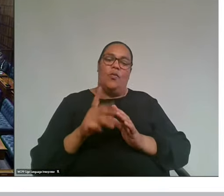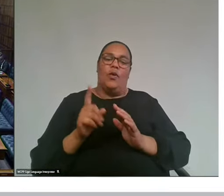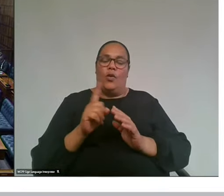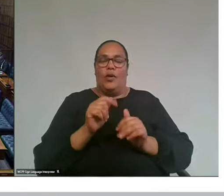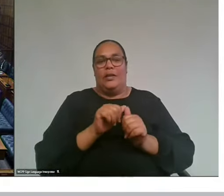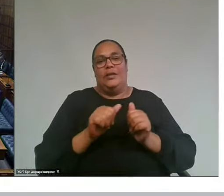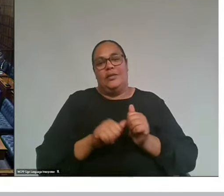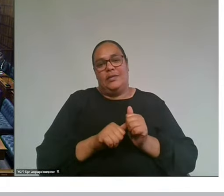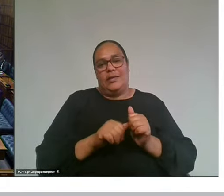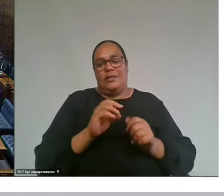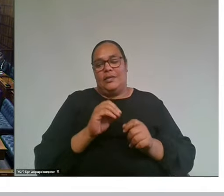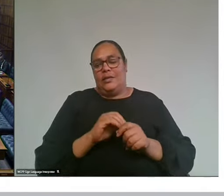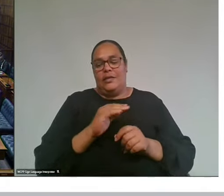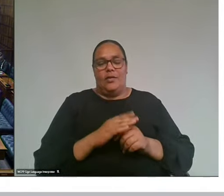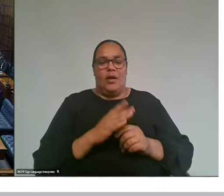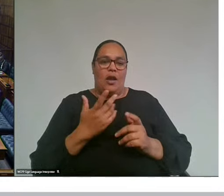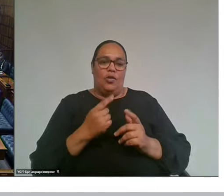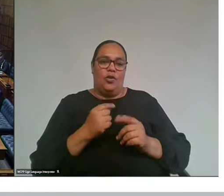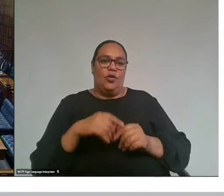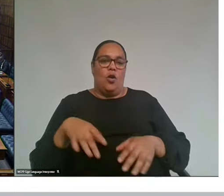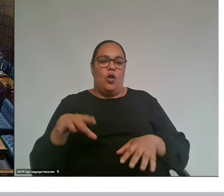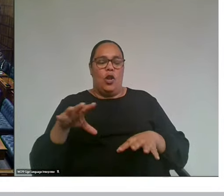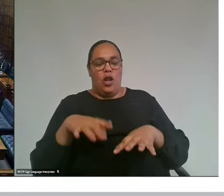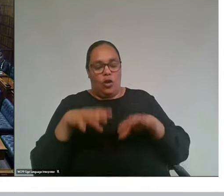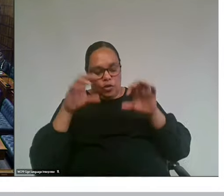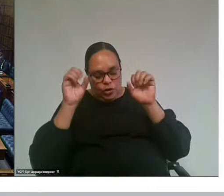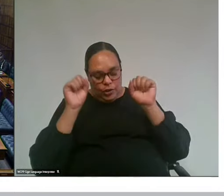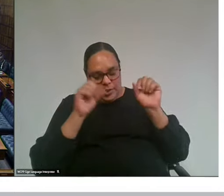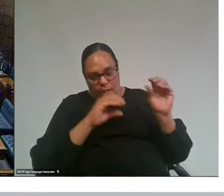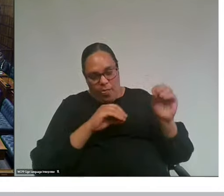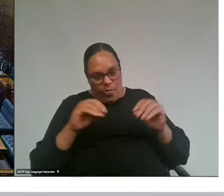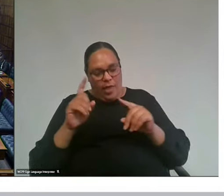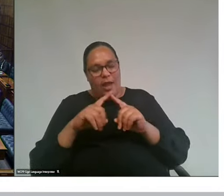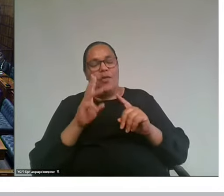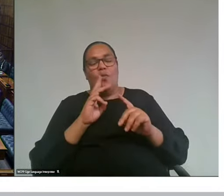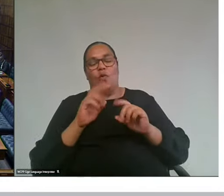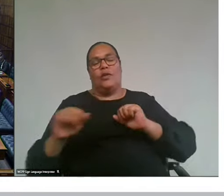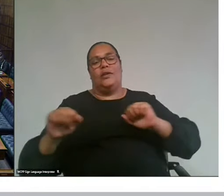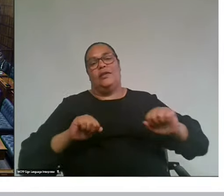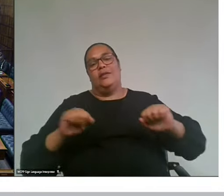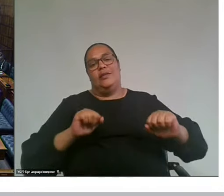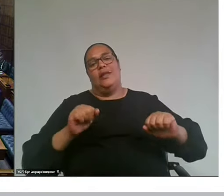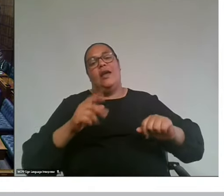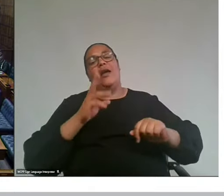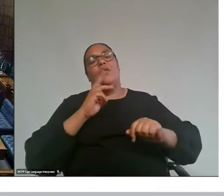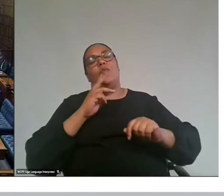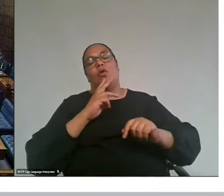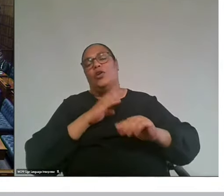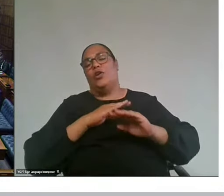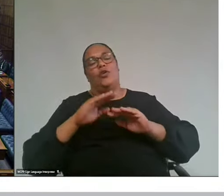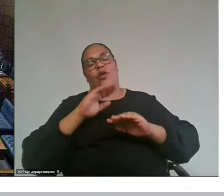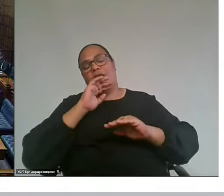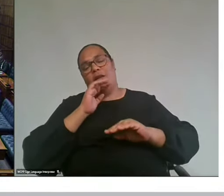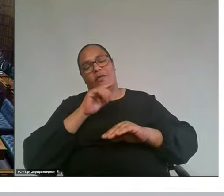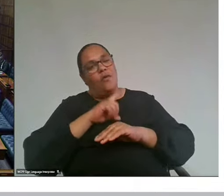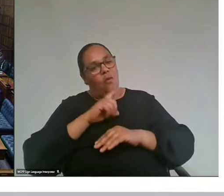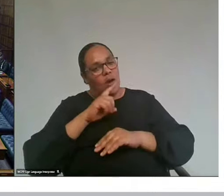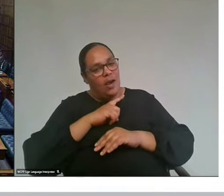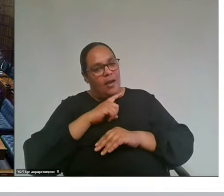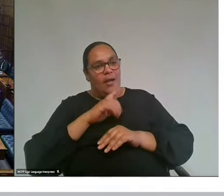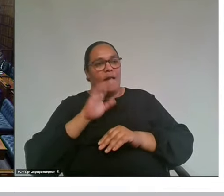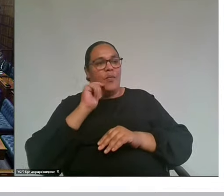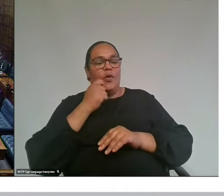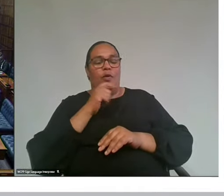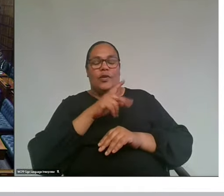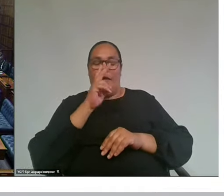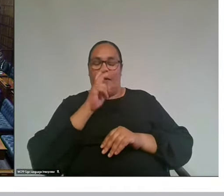assisting in allaying load shedding and also water resilience and water insecurity because they